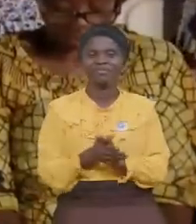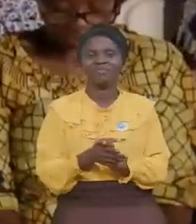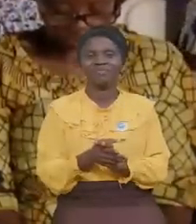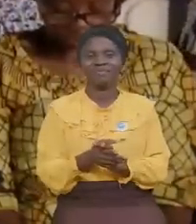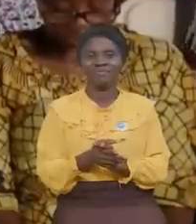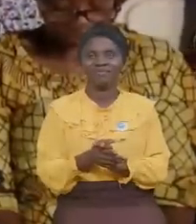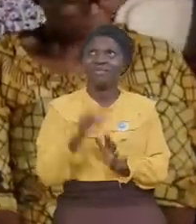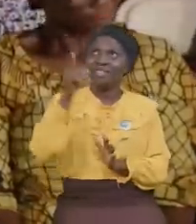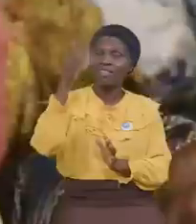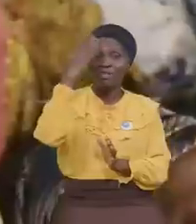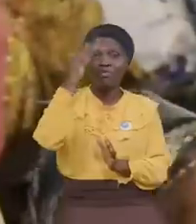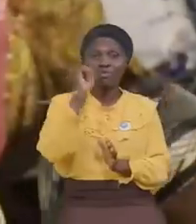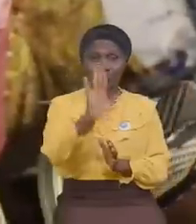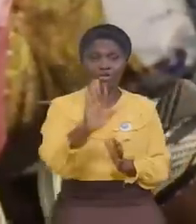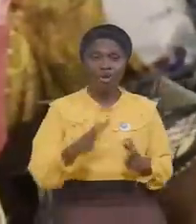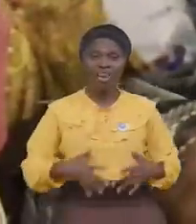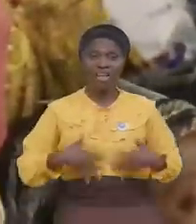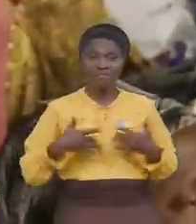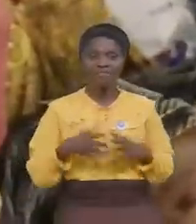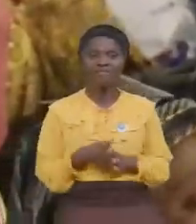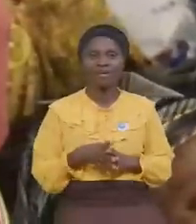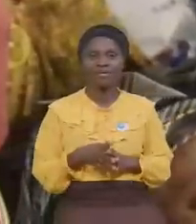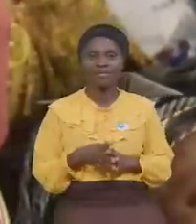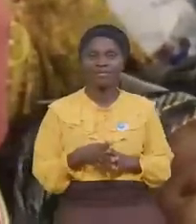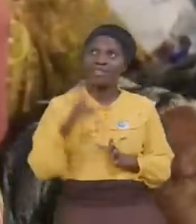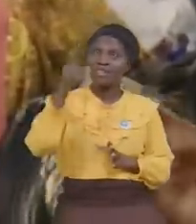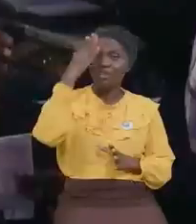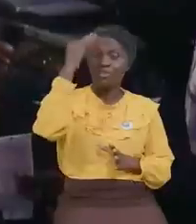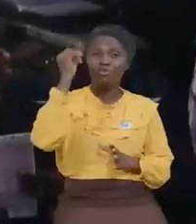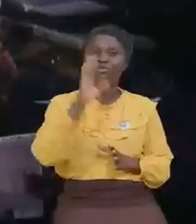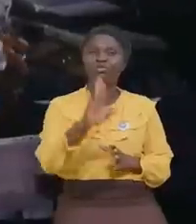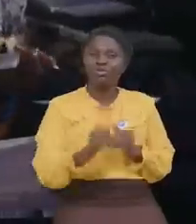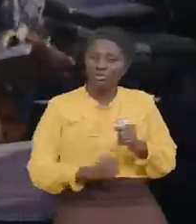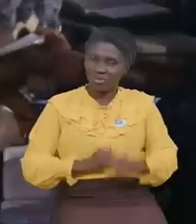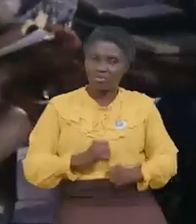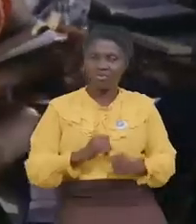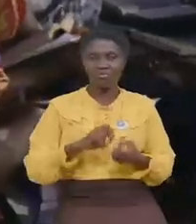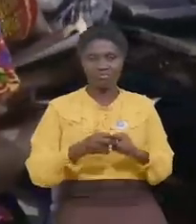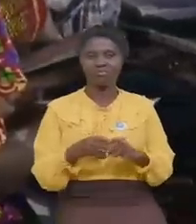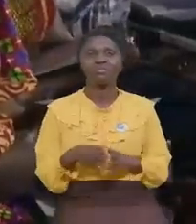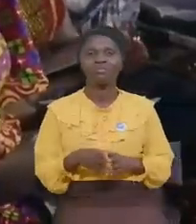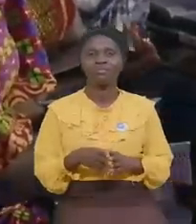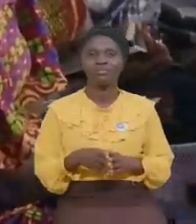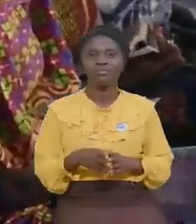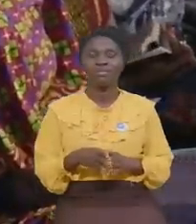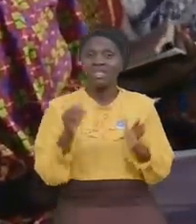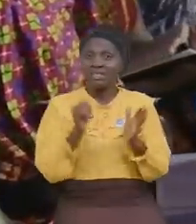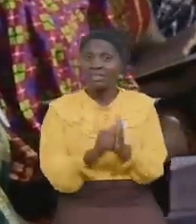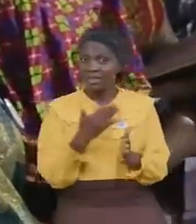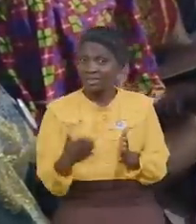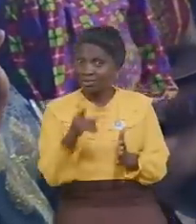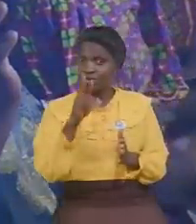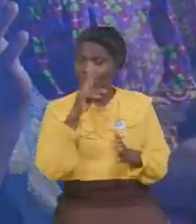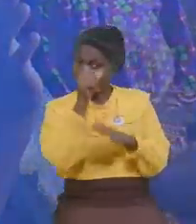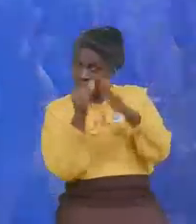He knows your life. He knows your suffering. That thing you are hiding from